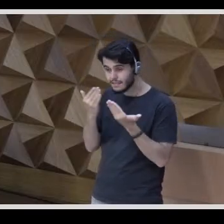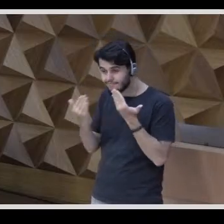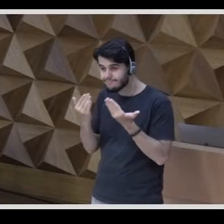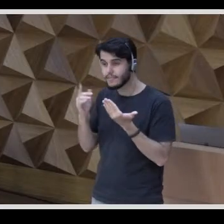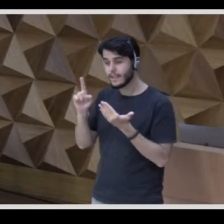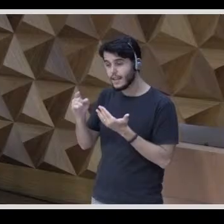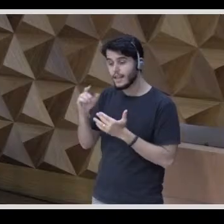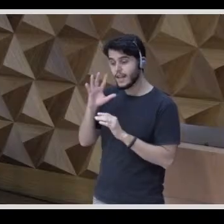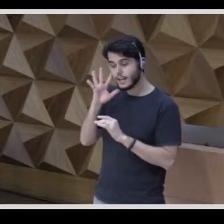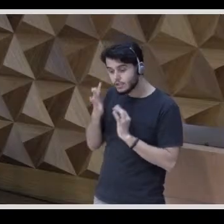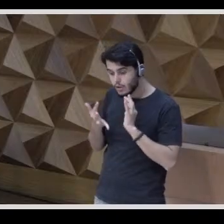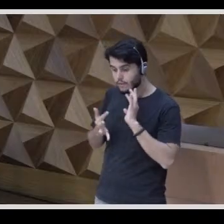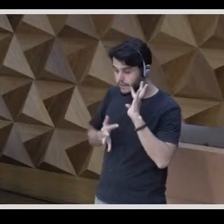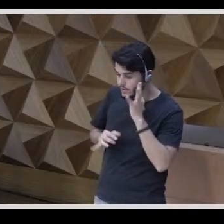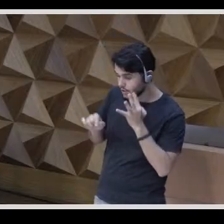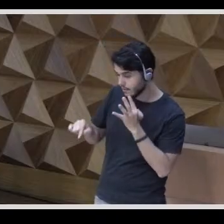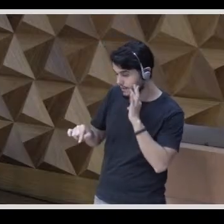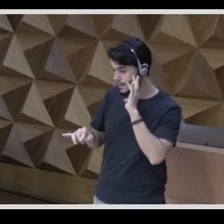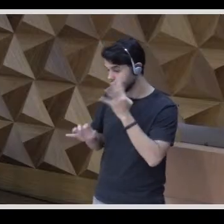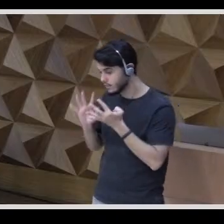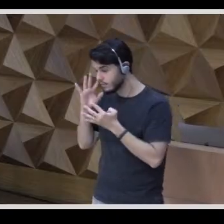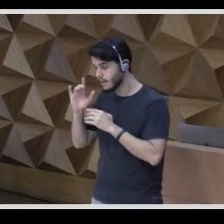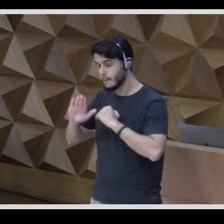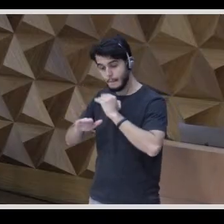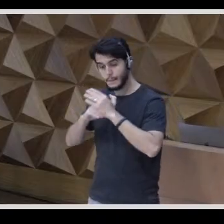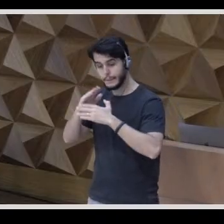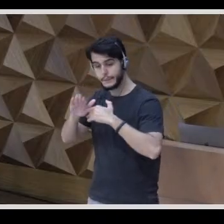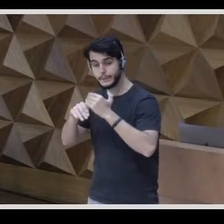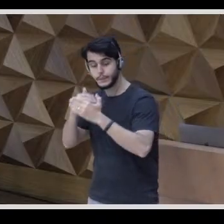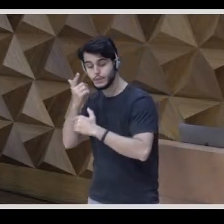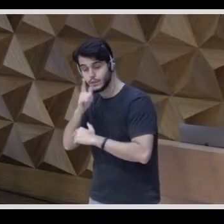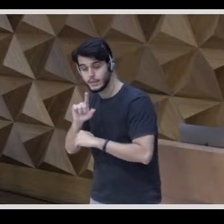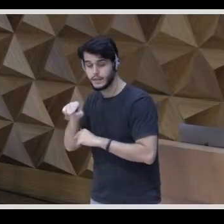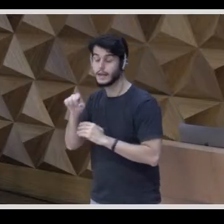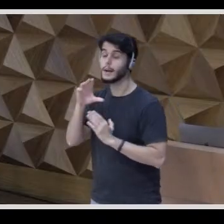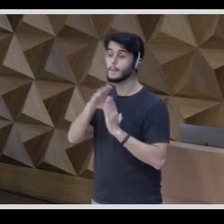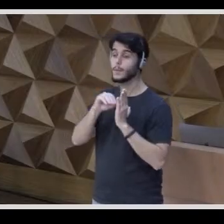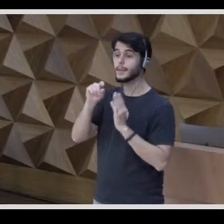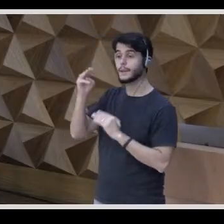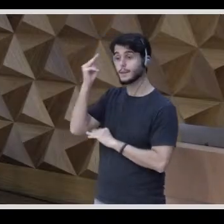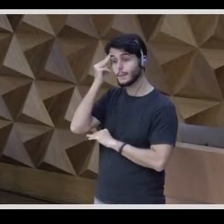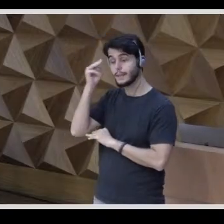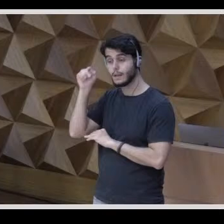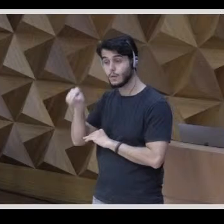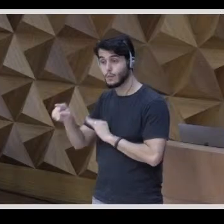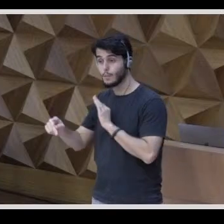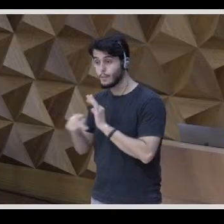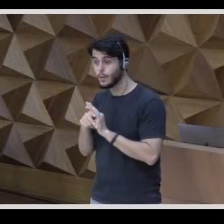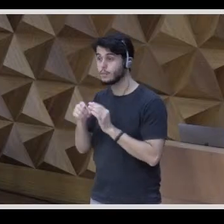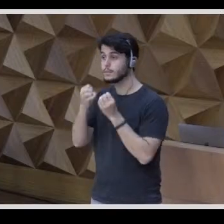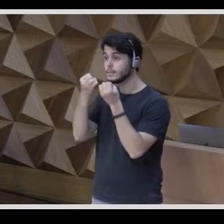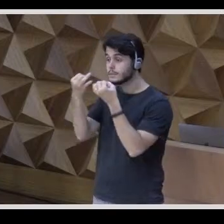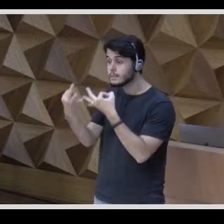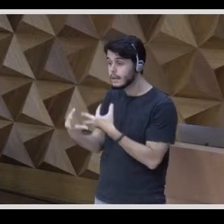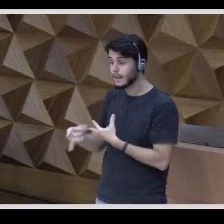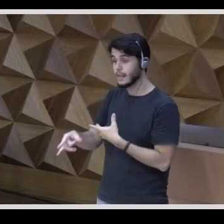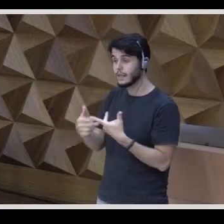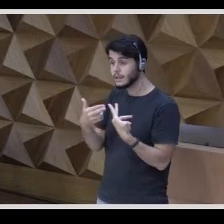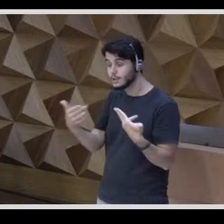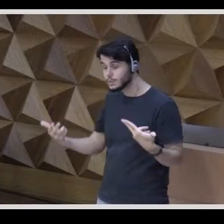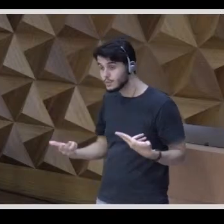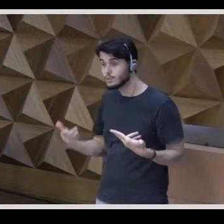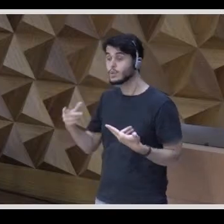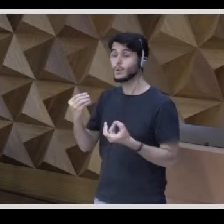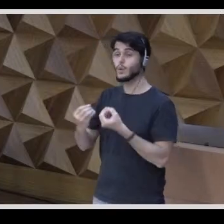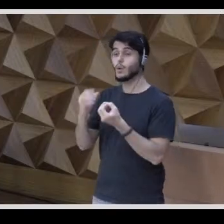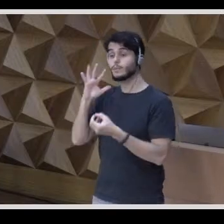it and the mental model, I mean, again, that's another 2-hour talk, really. And the fact that none of it actually integrates properly together